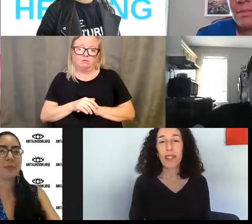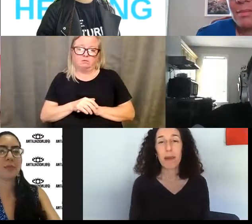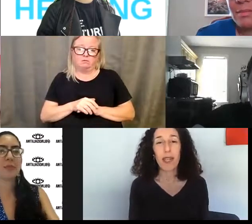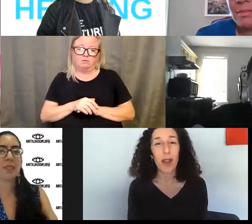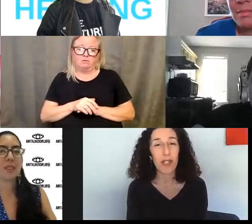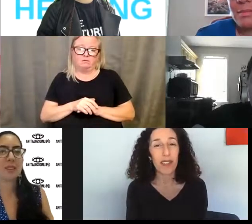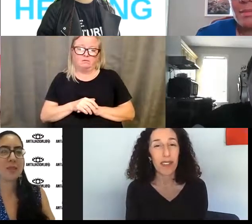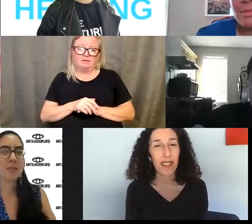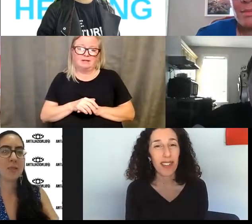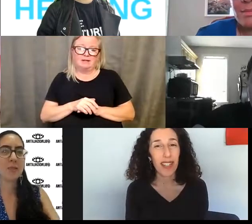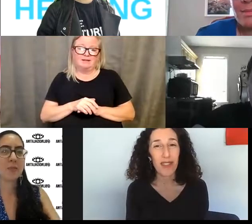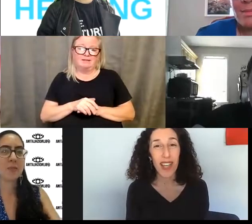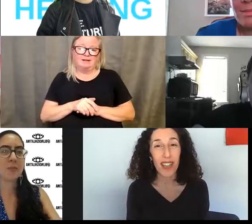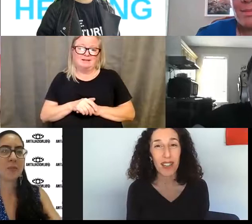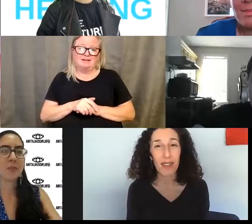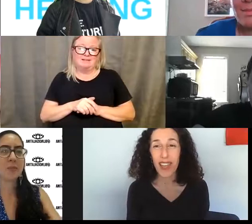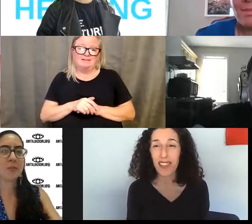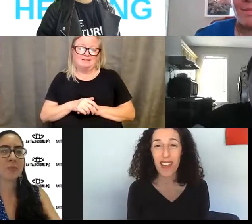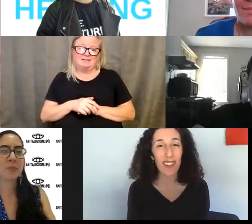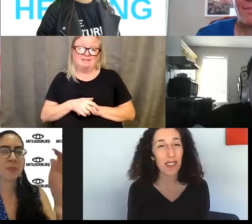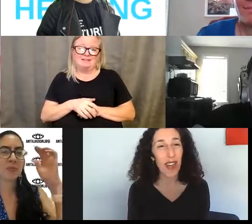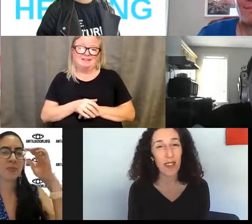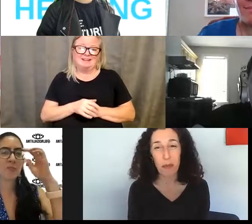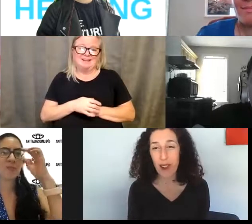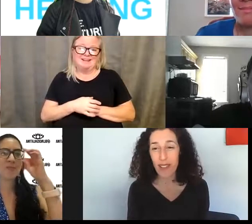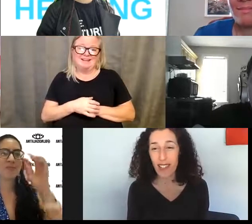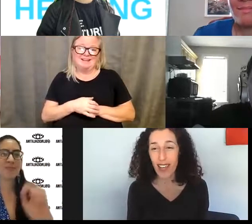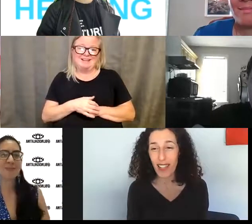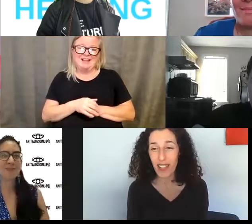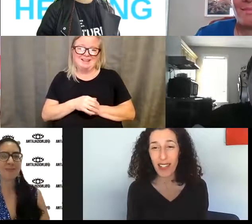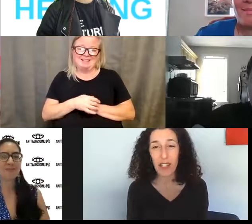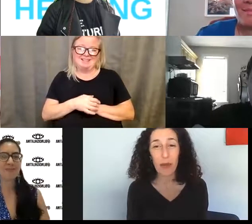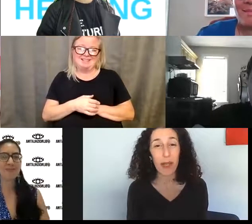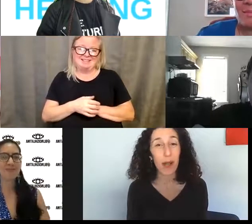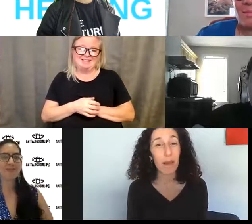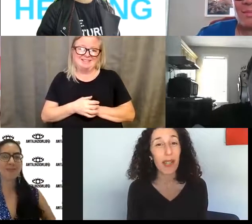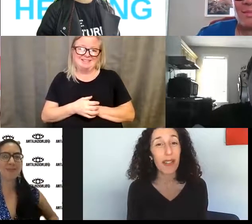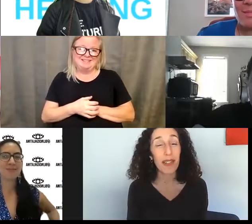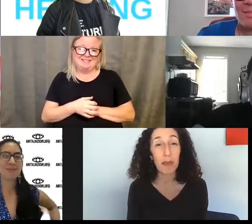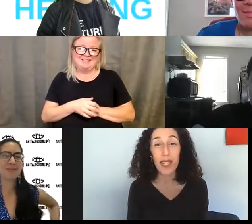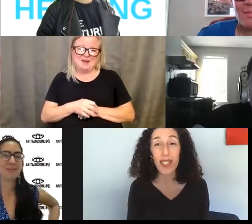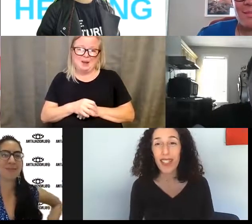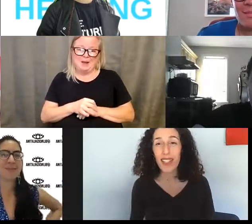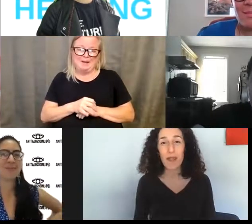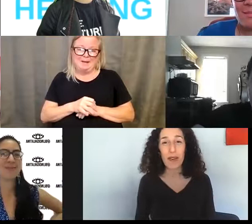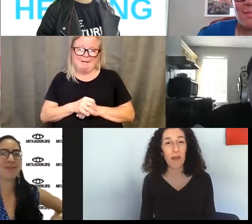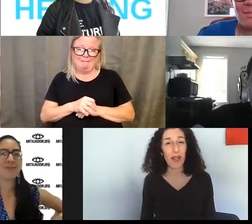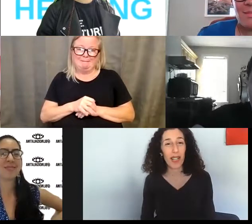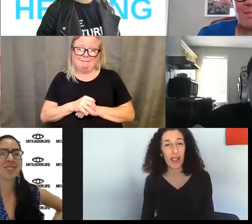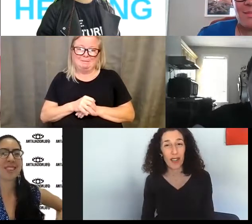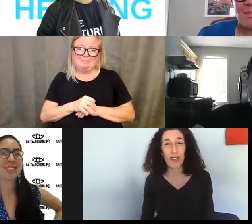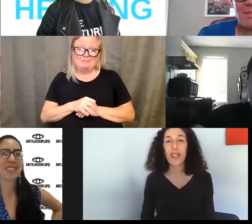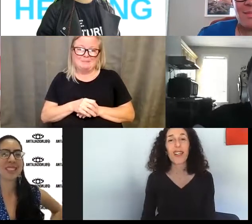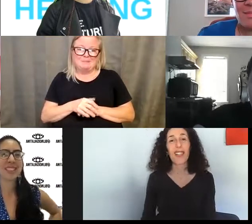My team and I are just taking advantage of ASL to have our private chat. She's just catching me up to speed for